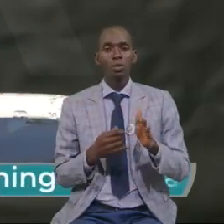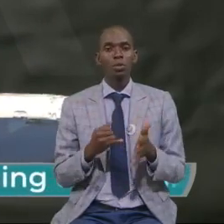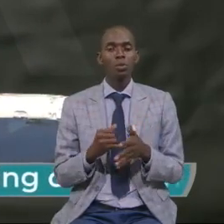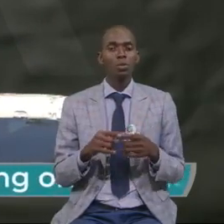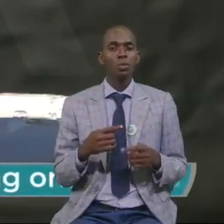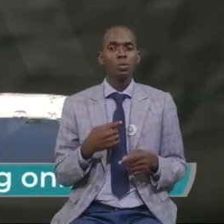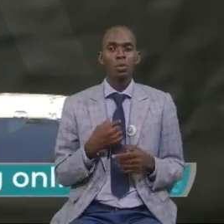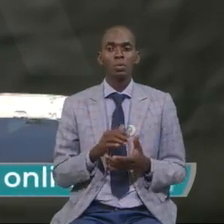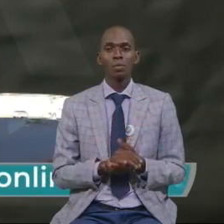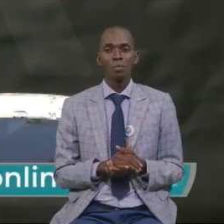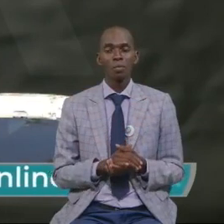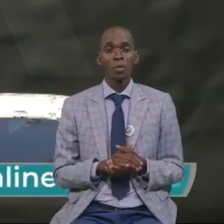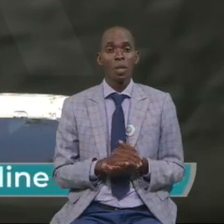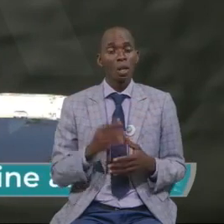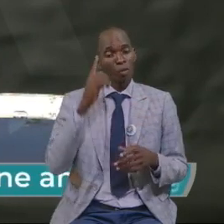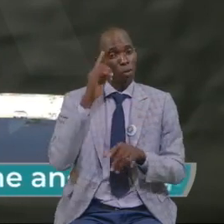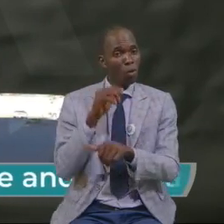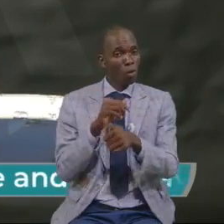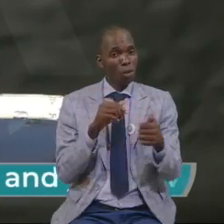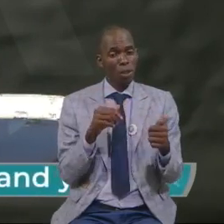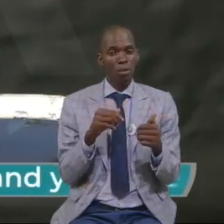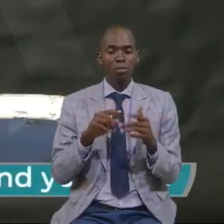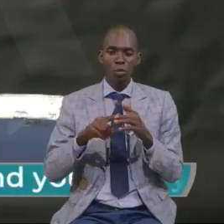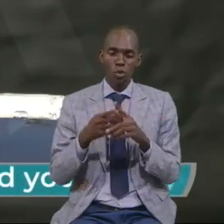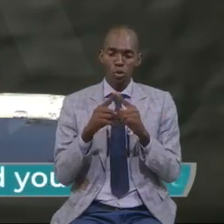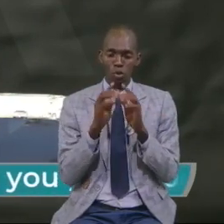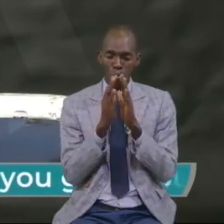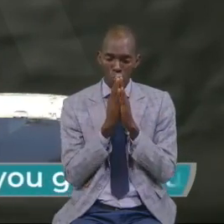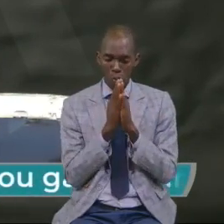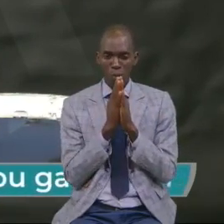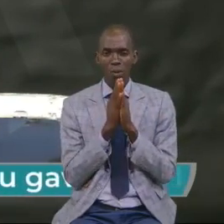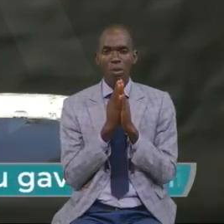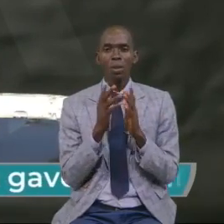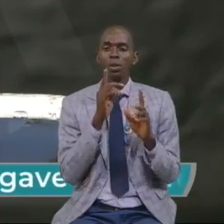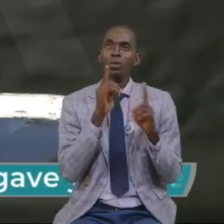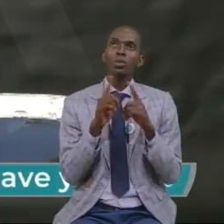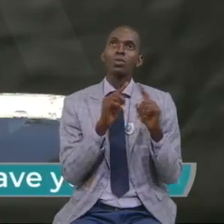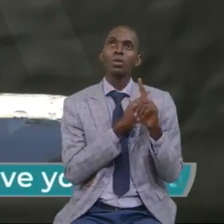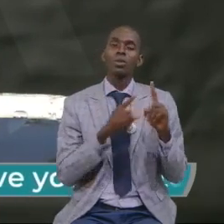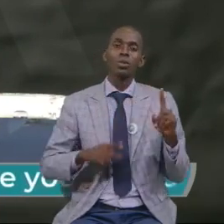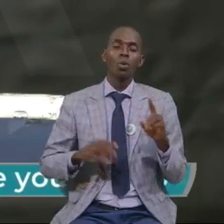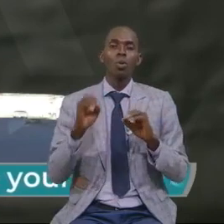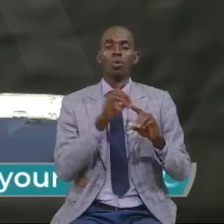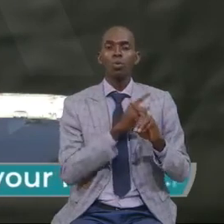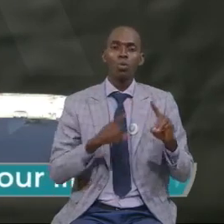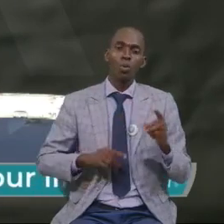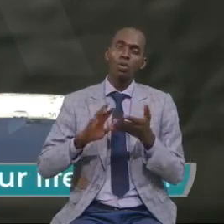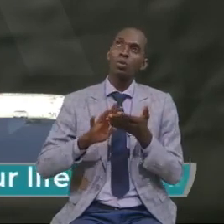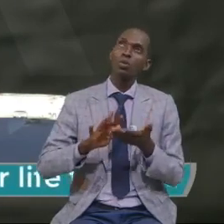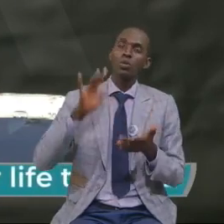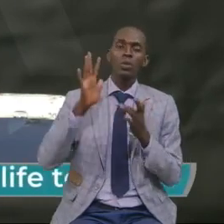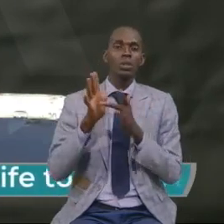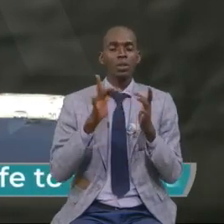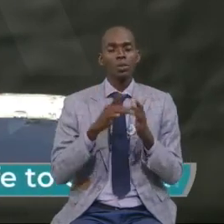Let's keep on praying now. Oh Lord, glorify Jesus in my life tonight.